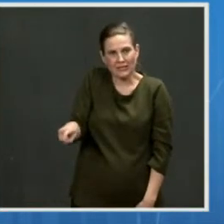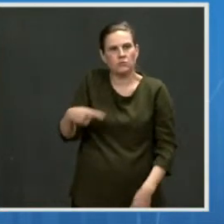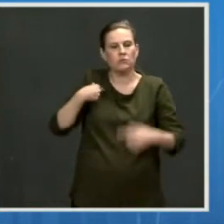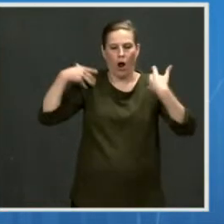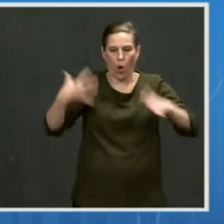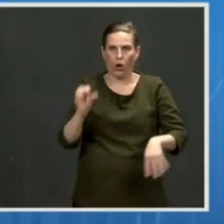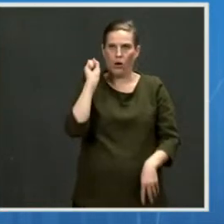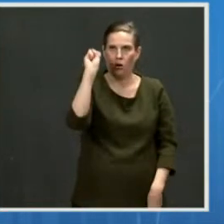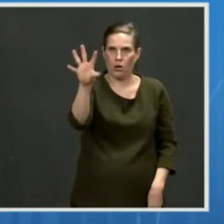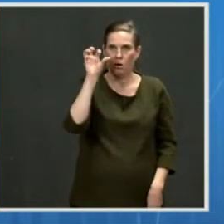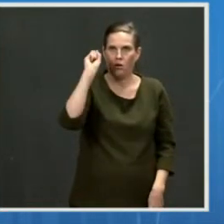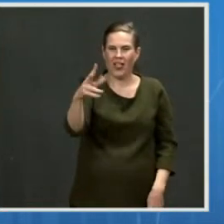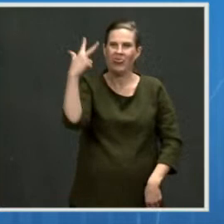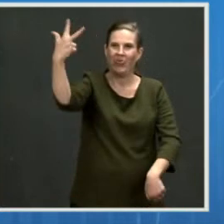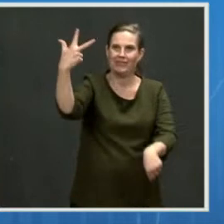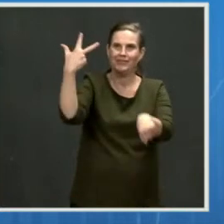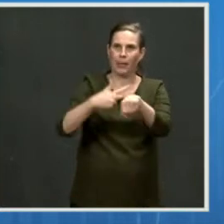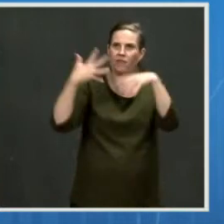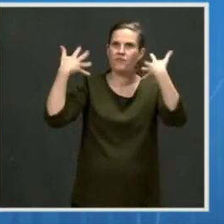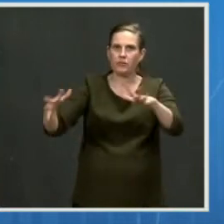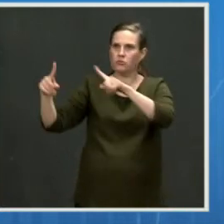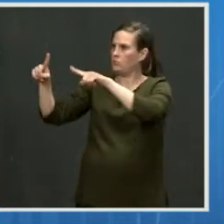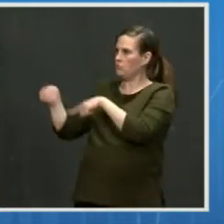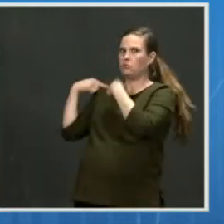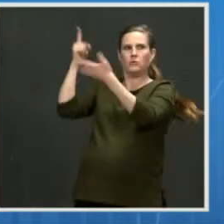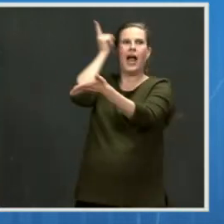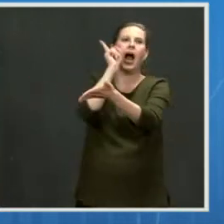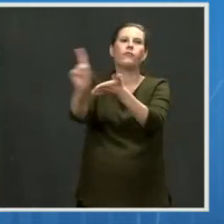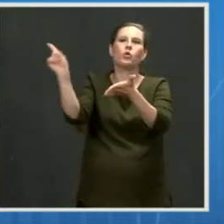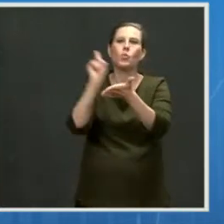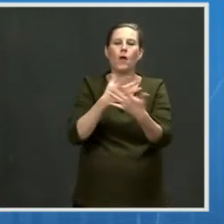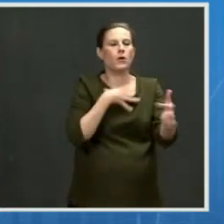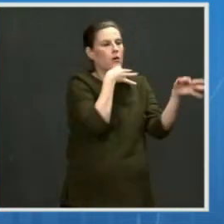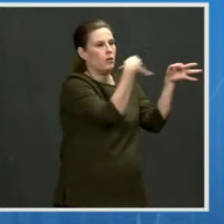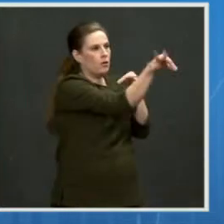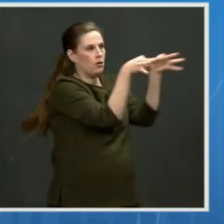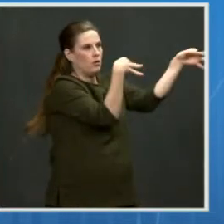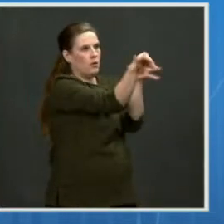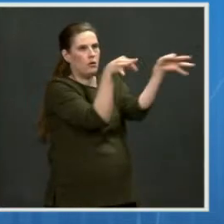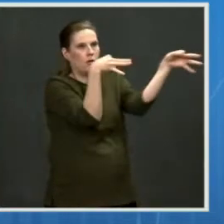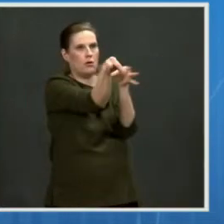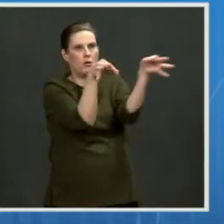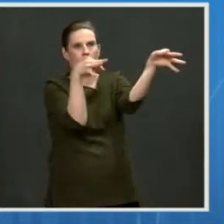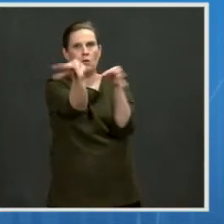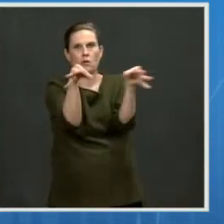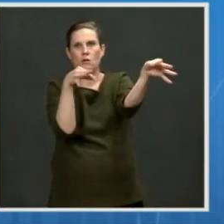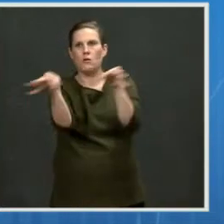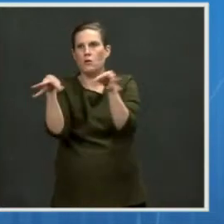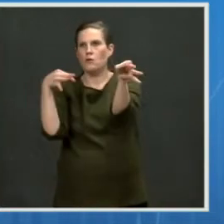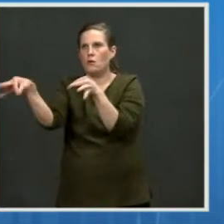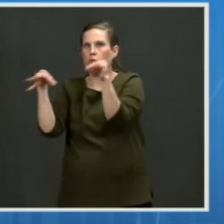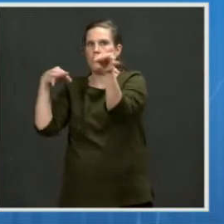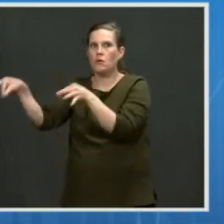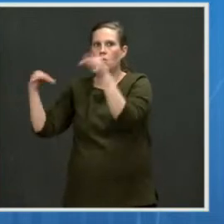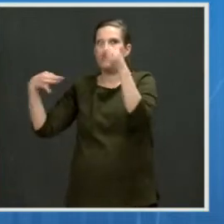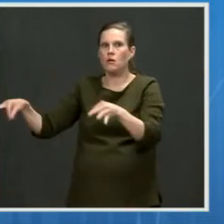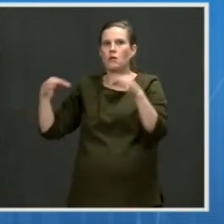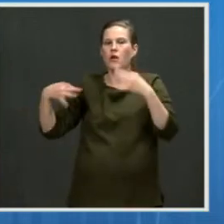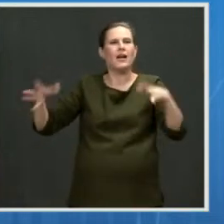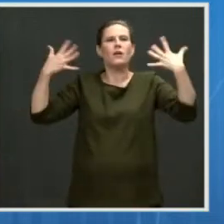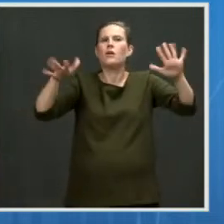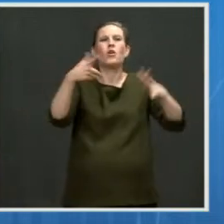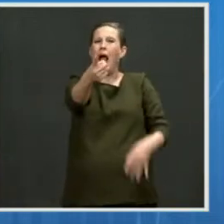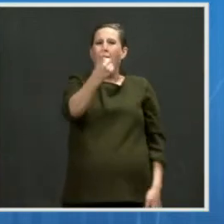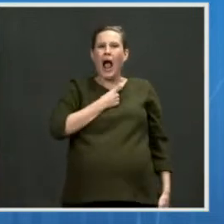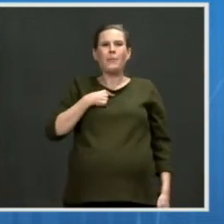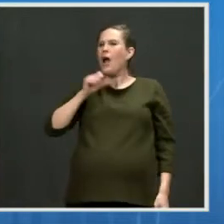all our conversations with governors. We repeat that in all our conversations with local officials. And we're not the only ones saying it. Public health officials from departments and agencies